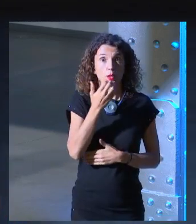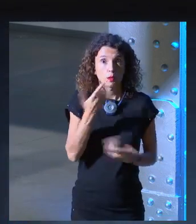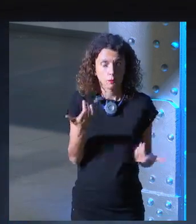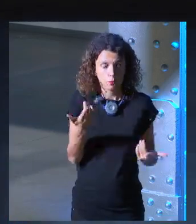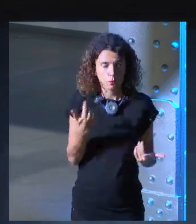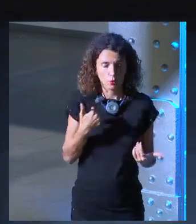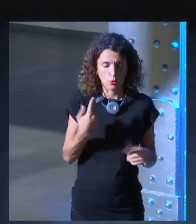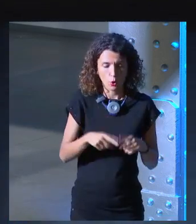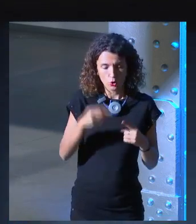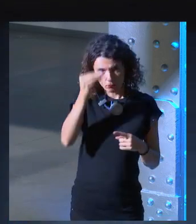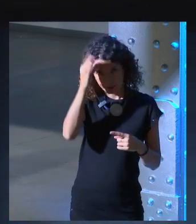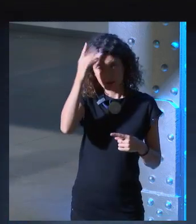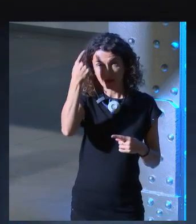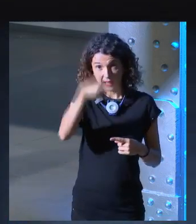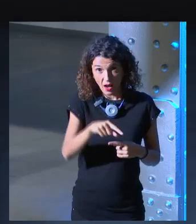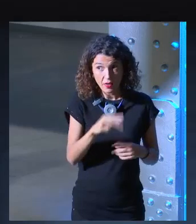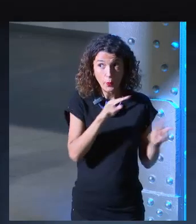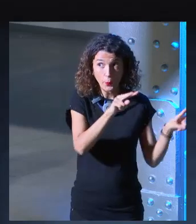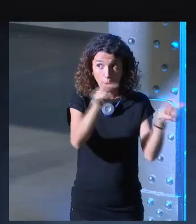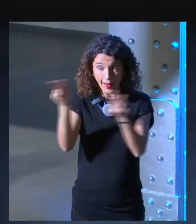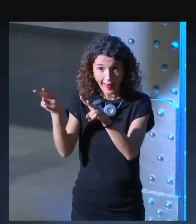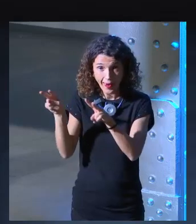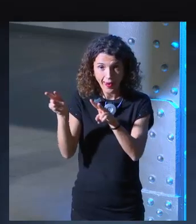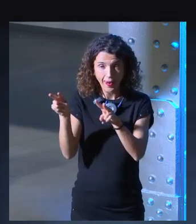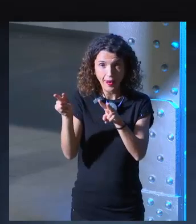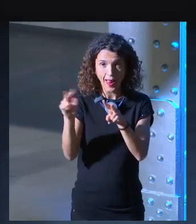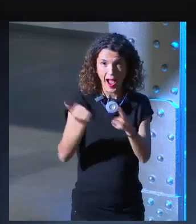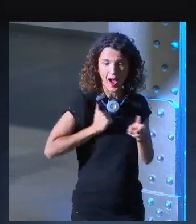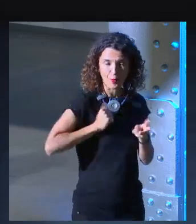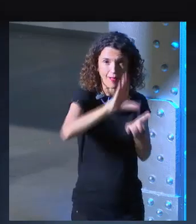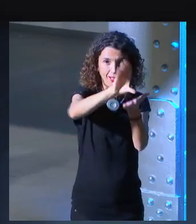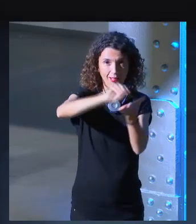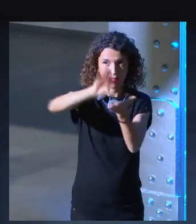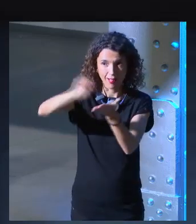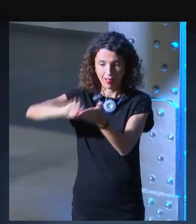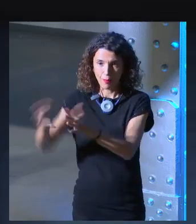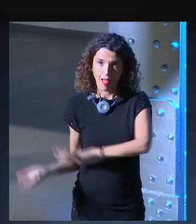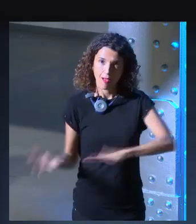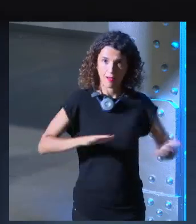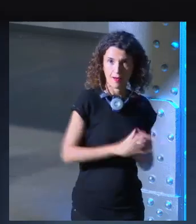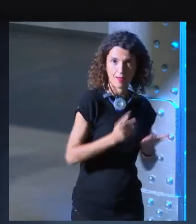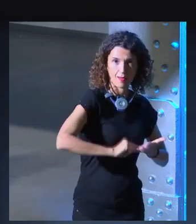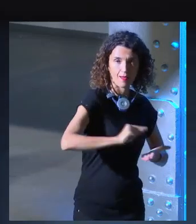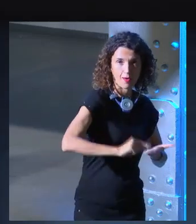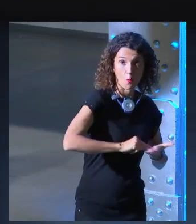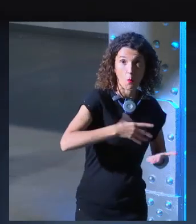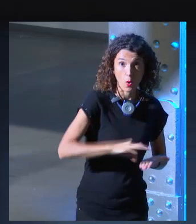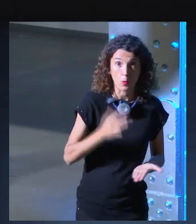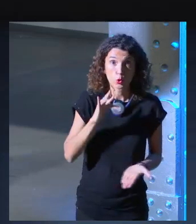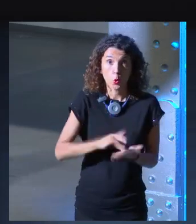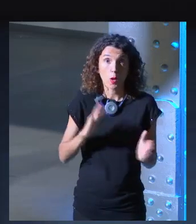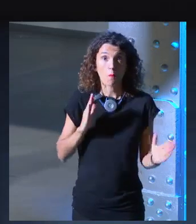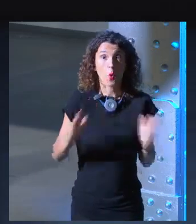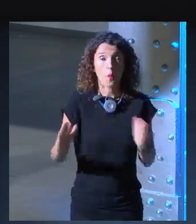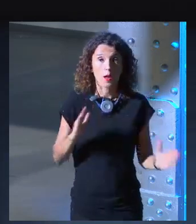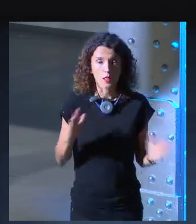be brought into service of the thing that you're working on. But at some point, that thing will